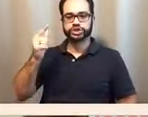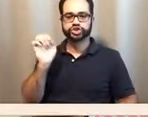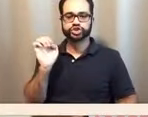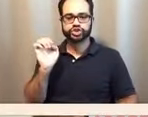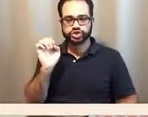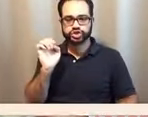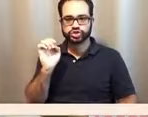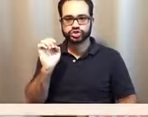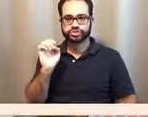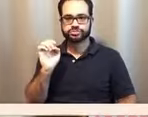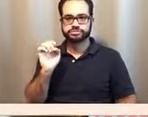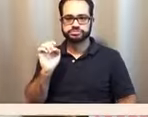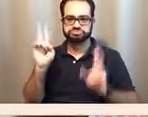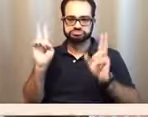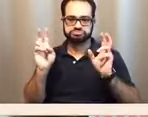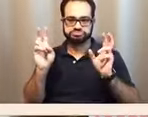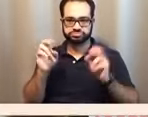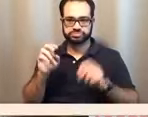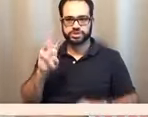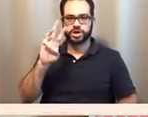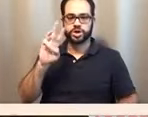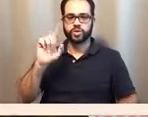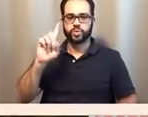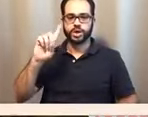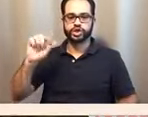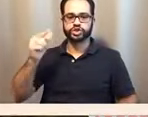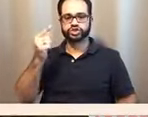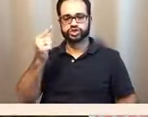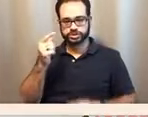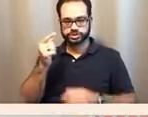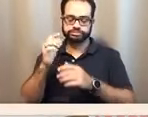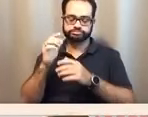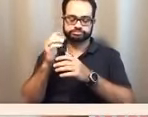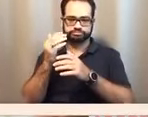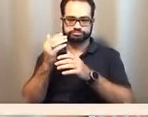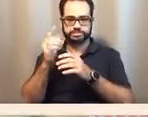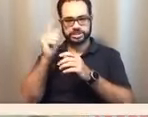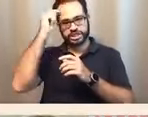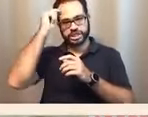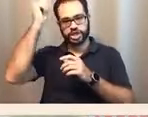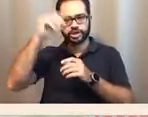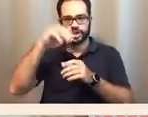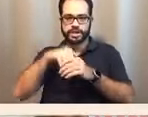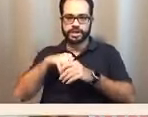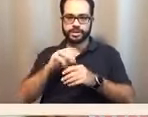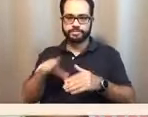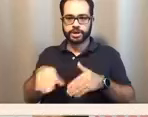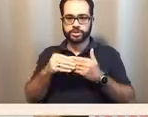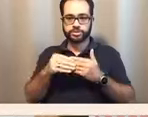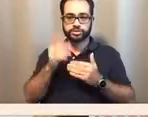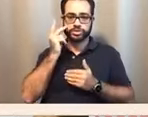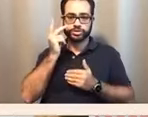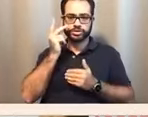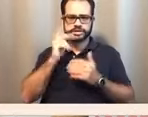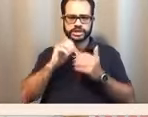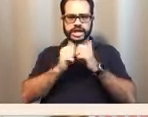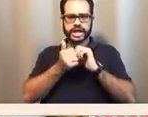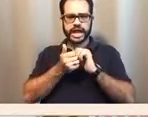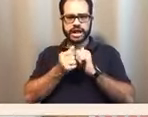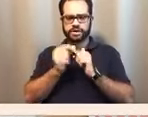theory. The wedge theory in a marriage. You see how the smaller things in this